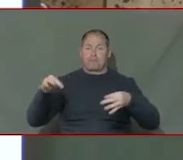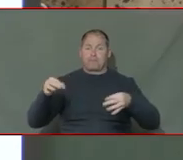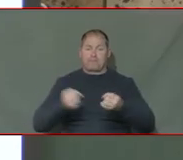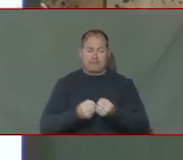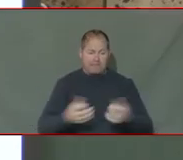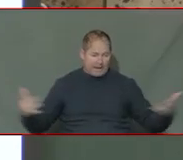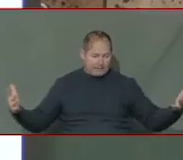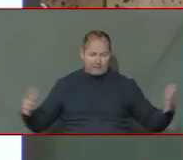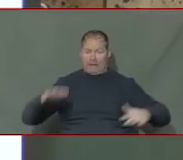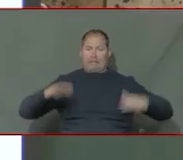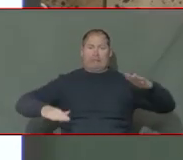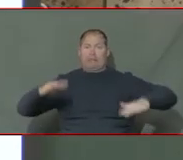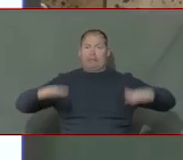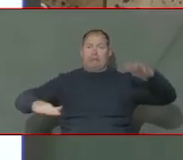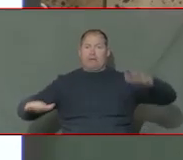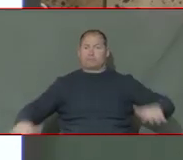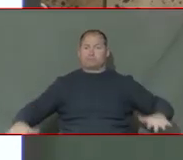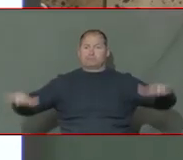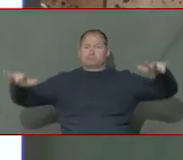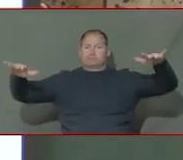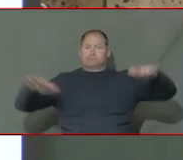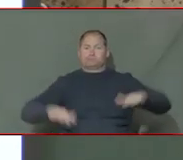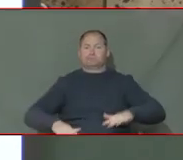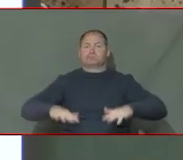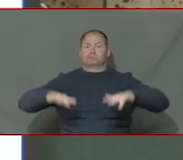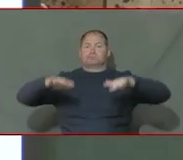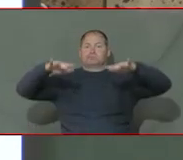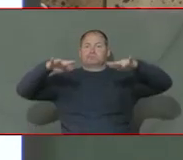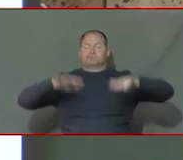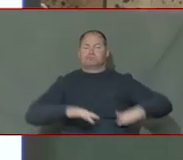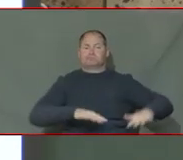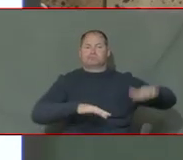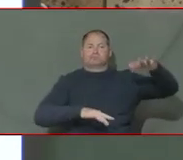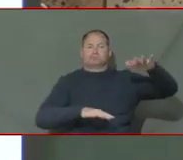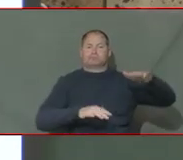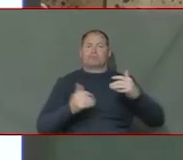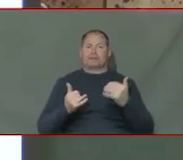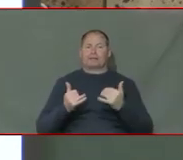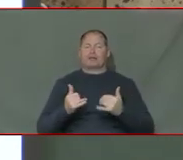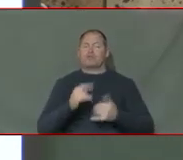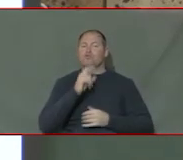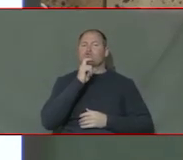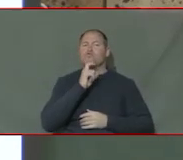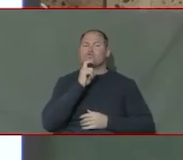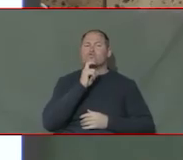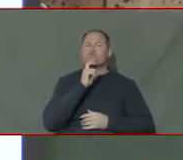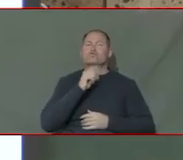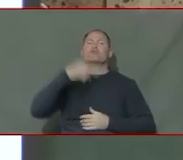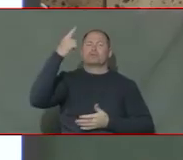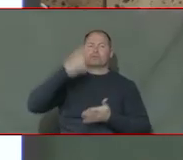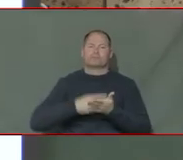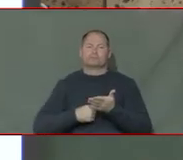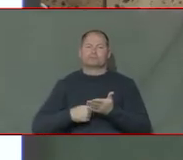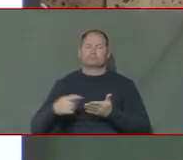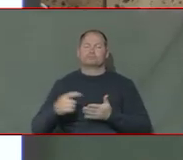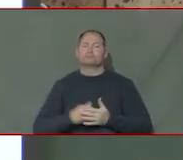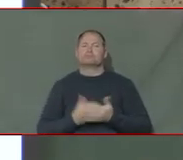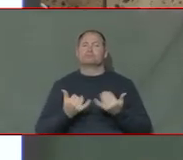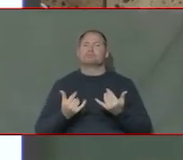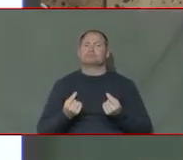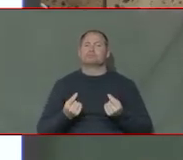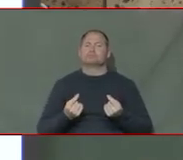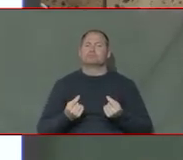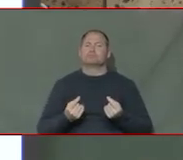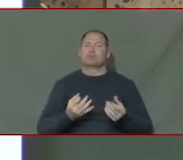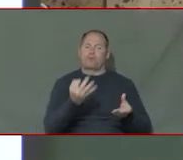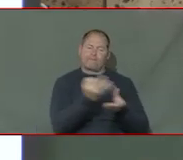are piling up and becoming annoying. But I still want to use these papers maybe next week. Then I can put them in